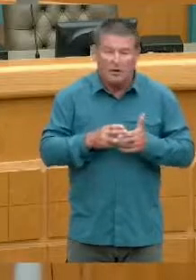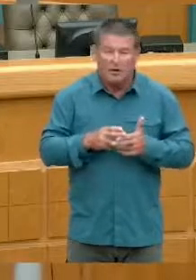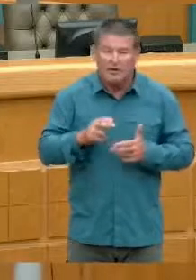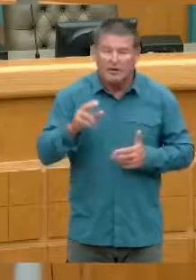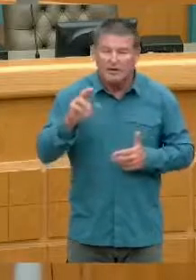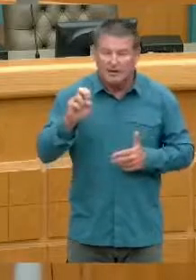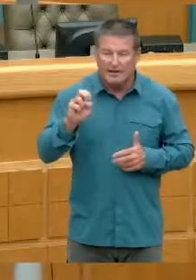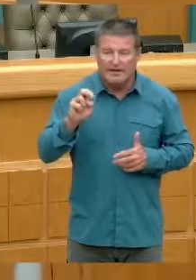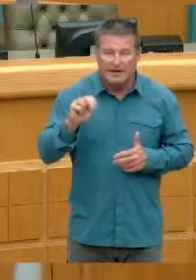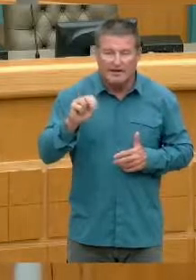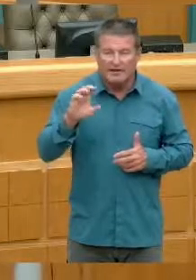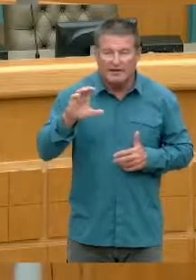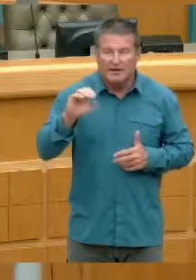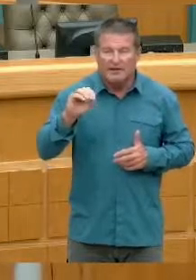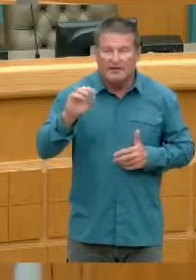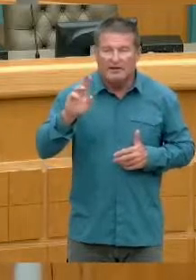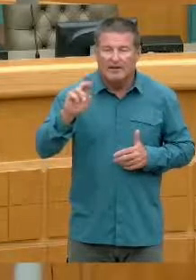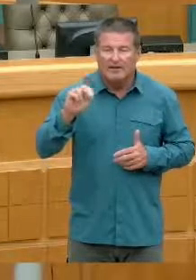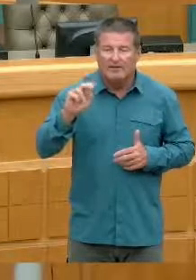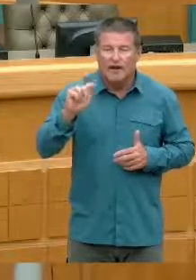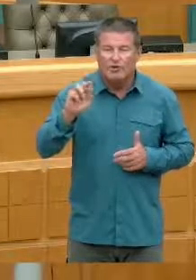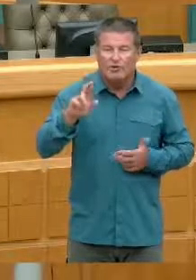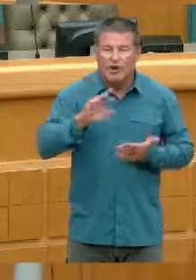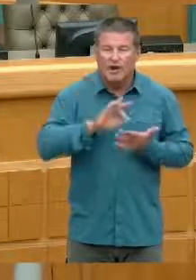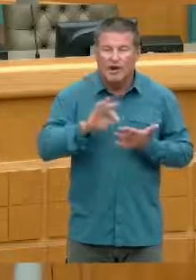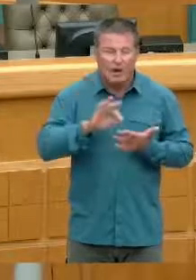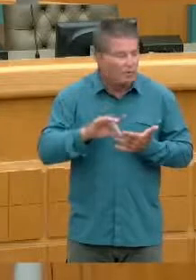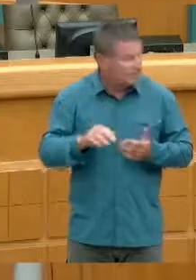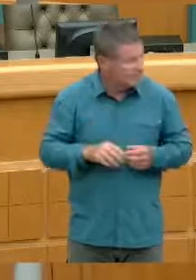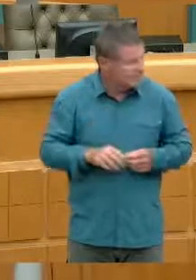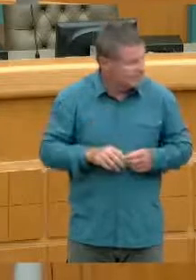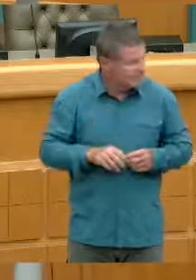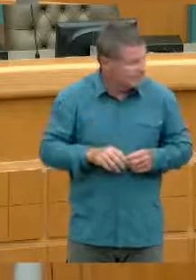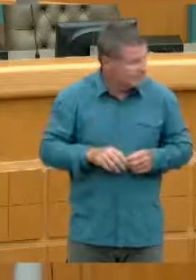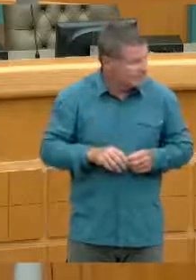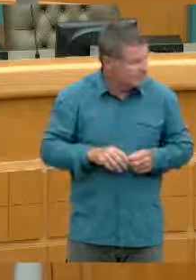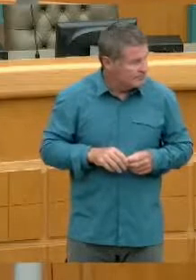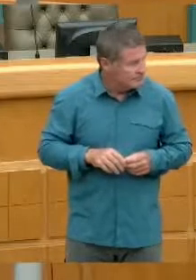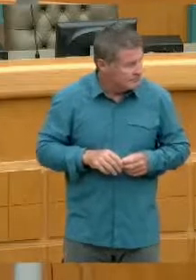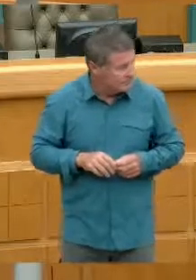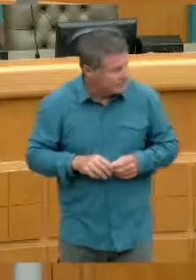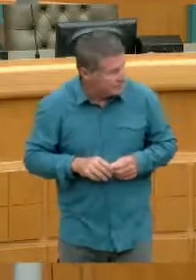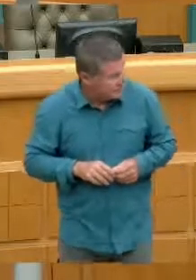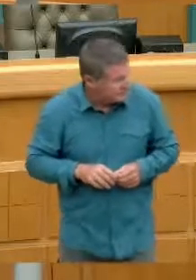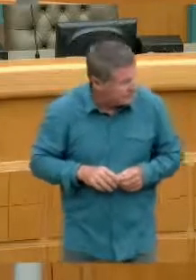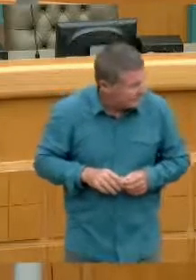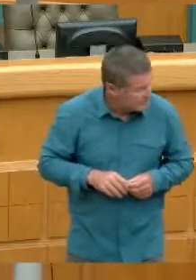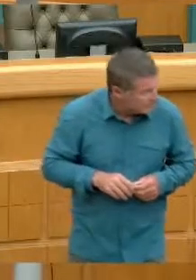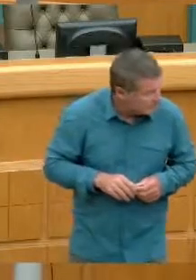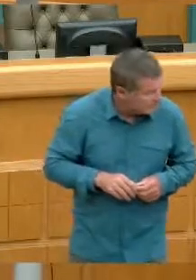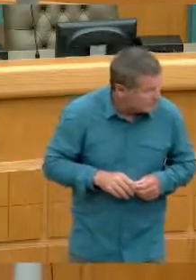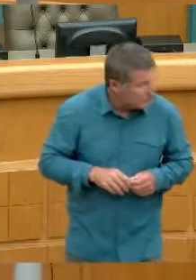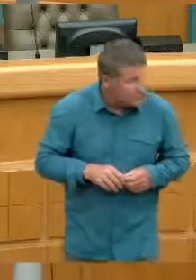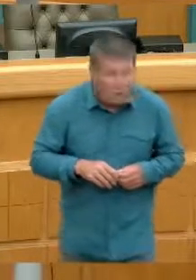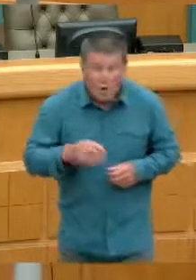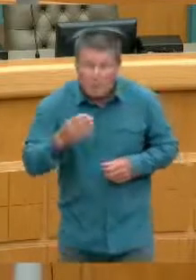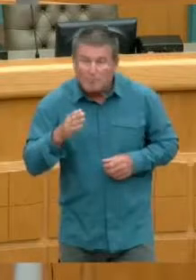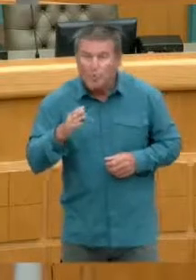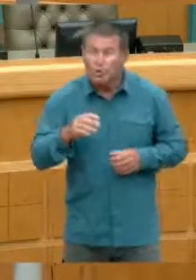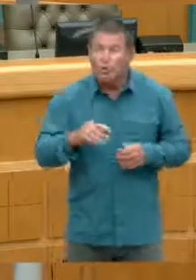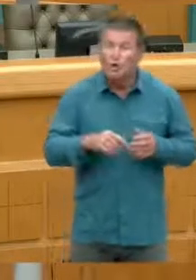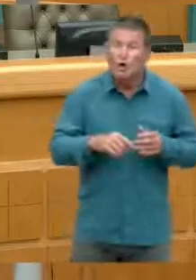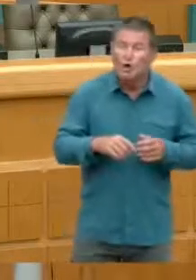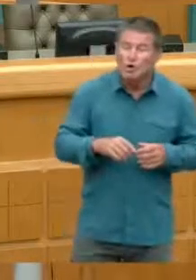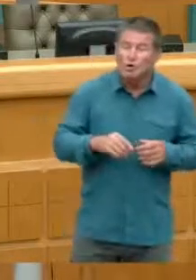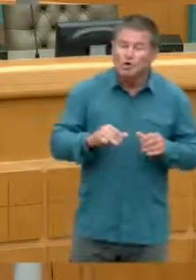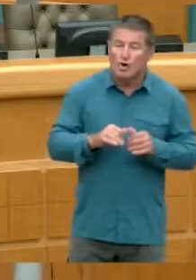index. That's here in blue. So you can see that coming into the graph. And this is measuring how often do